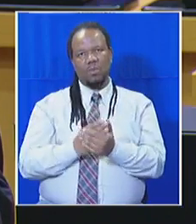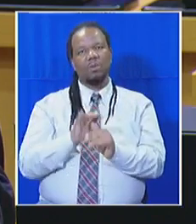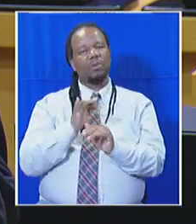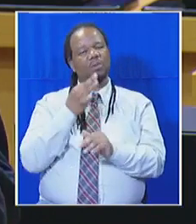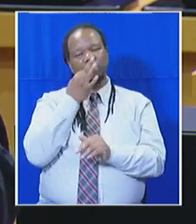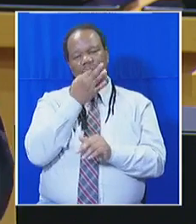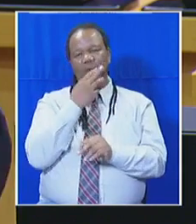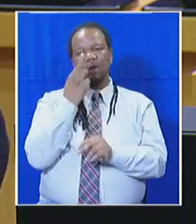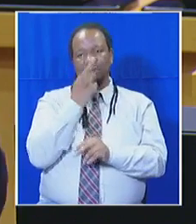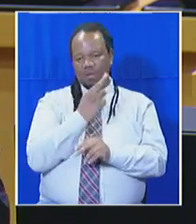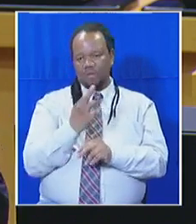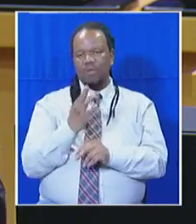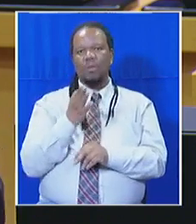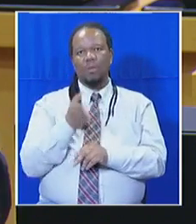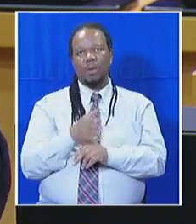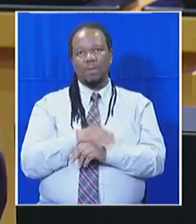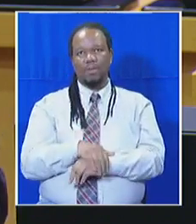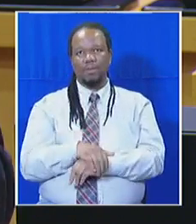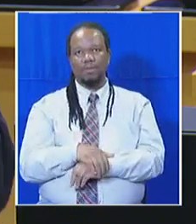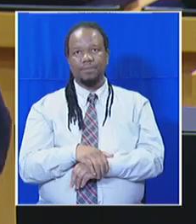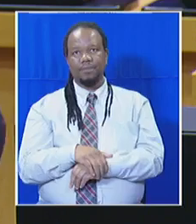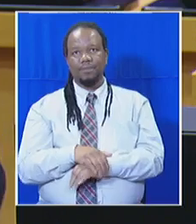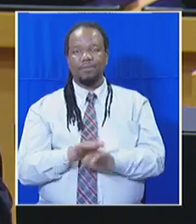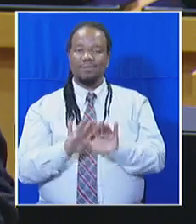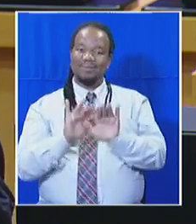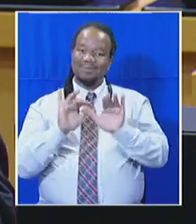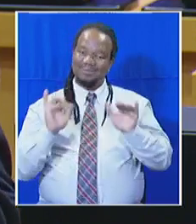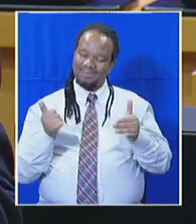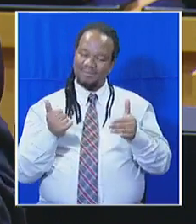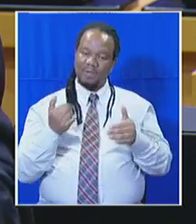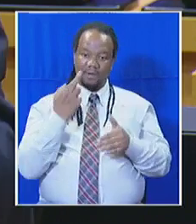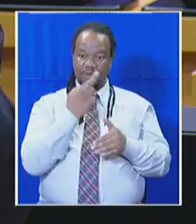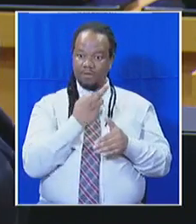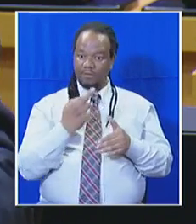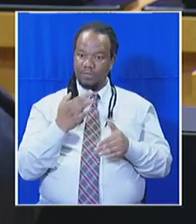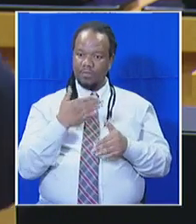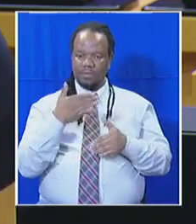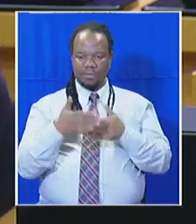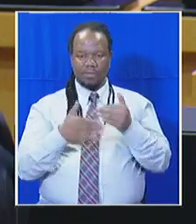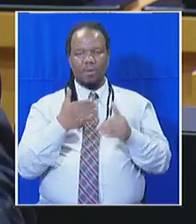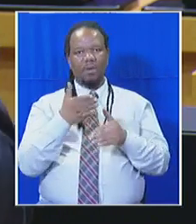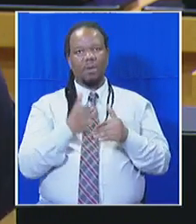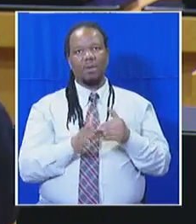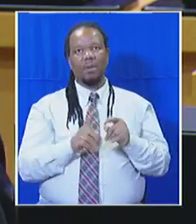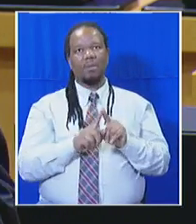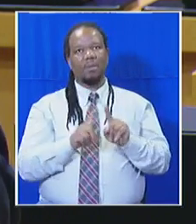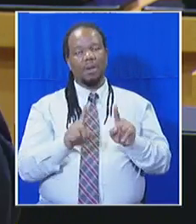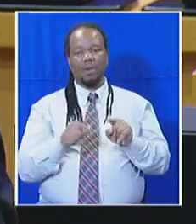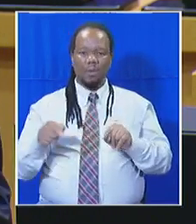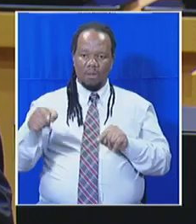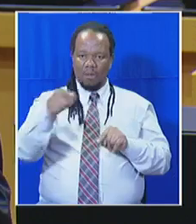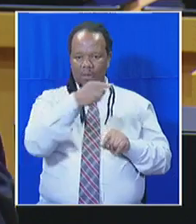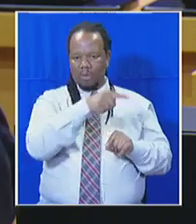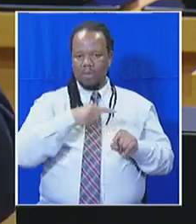that. But also we warned that reviewing that in the end will have to be a collective decision